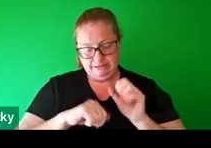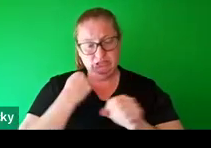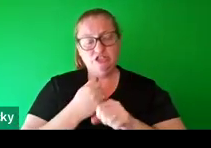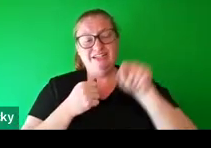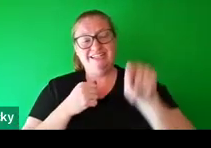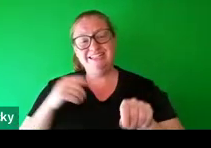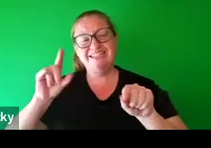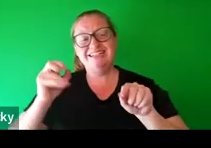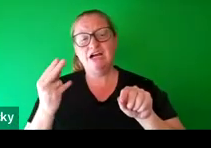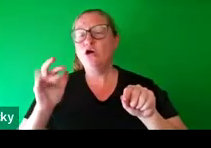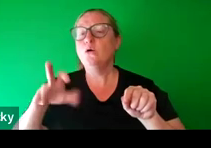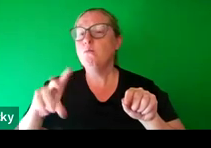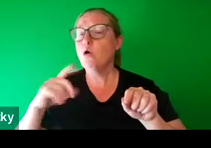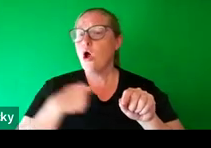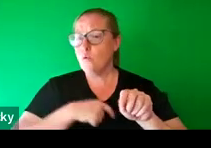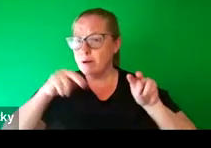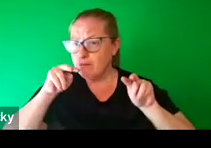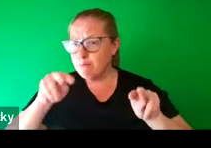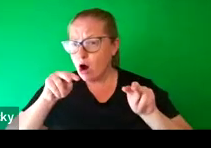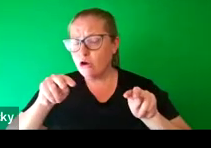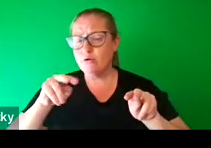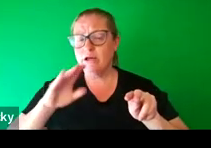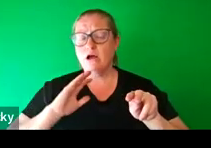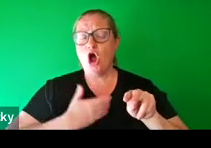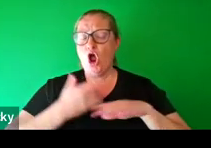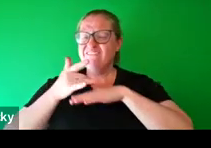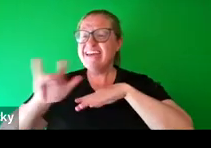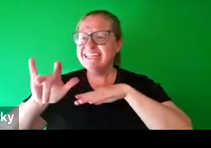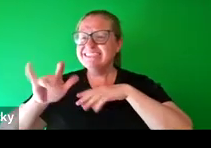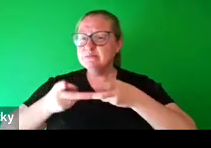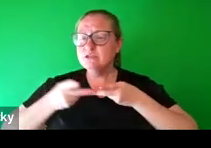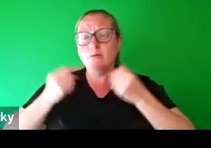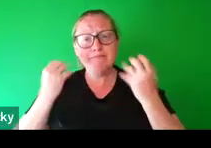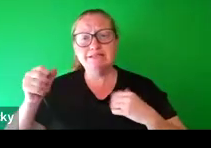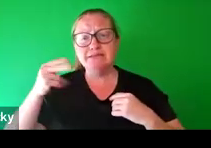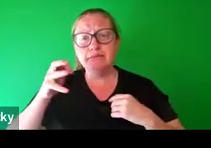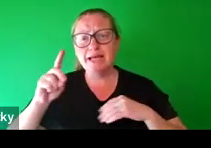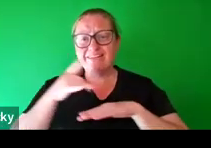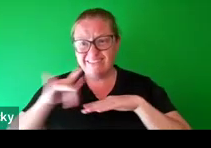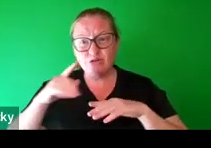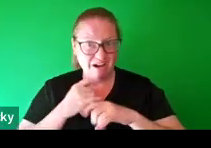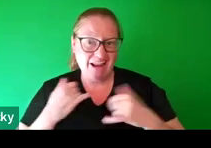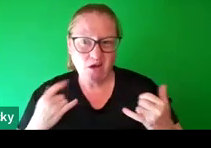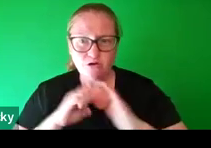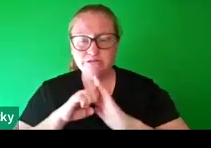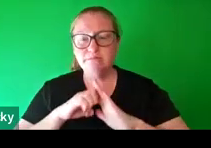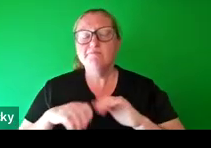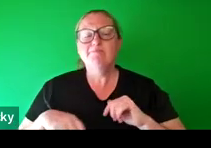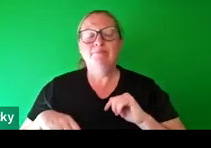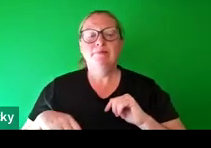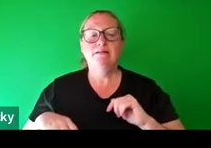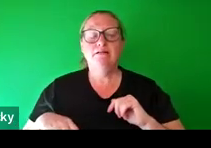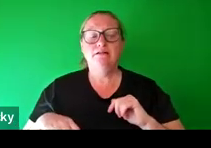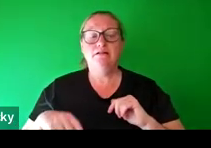dashboard are we monitoring and addressing our key vacancies? You know, we're seeing a lot of SPED vacancies, for example, right now. And these